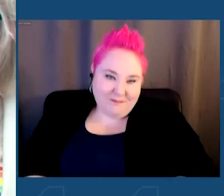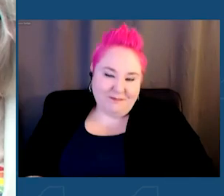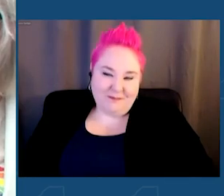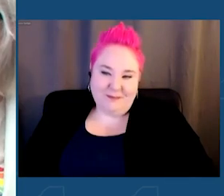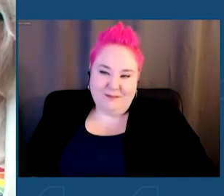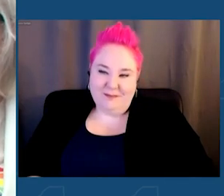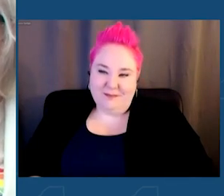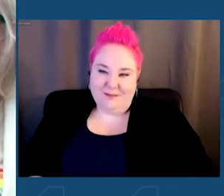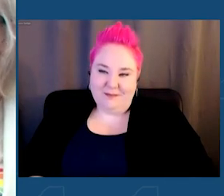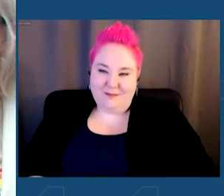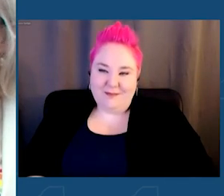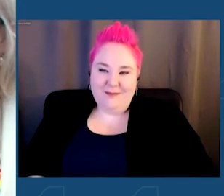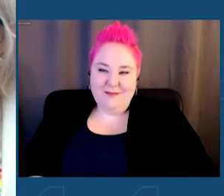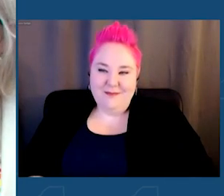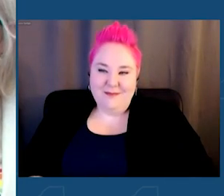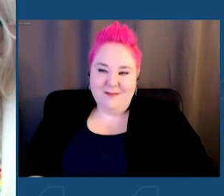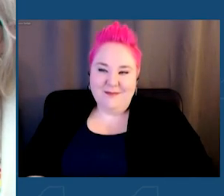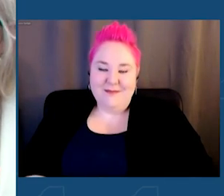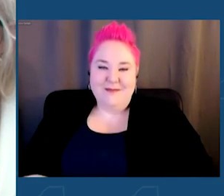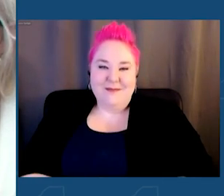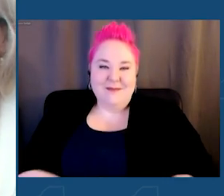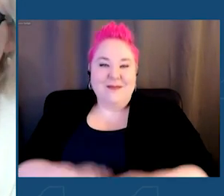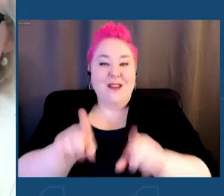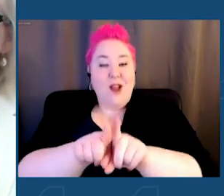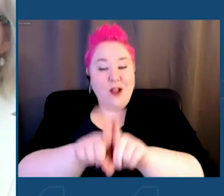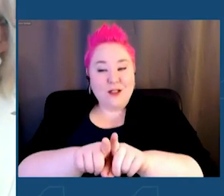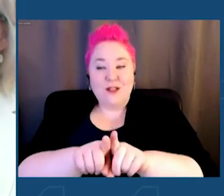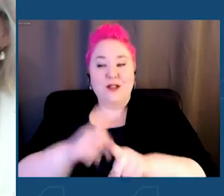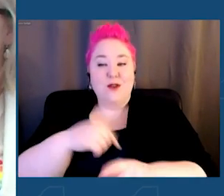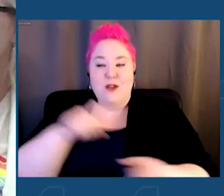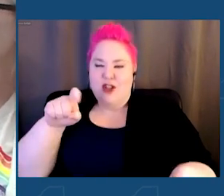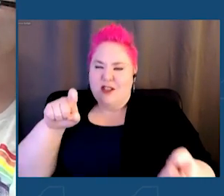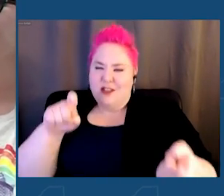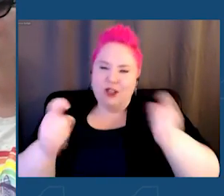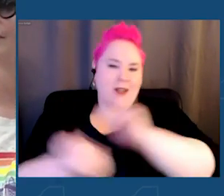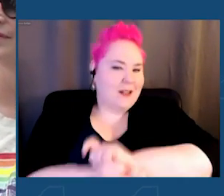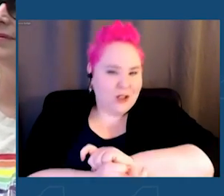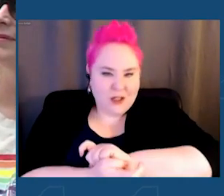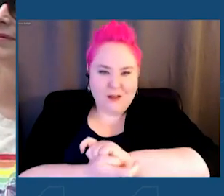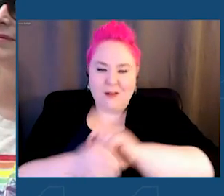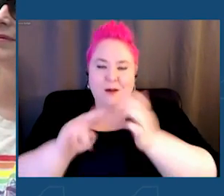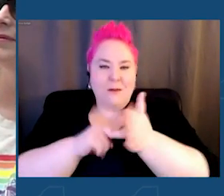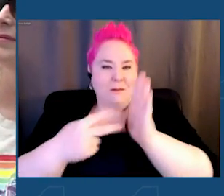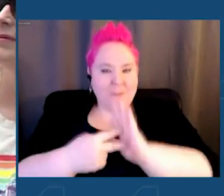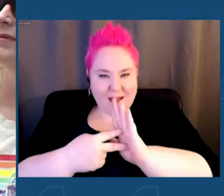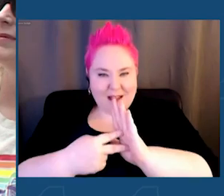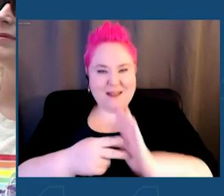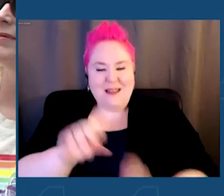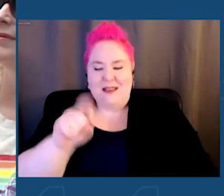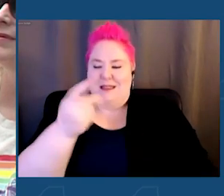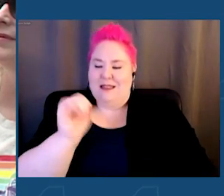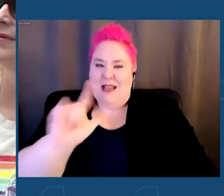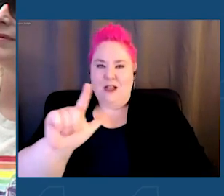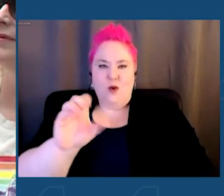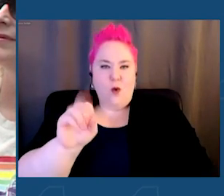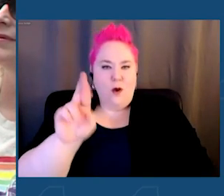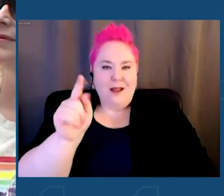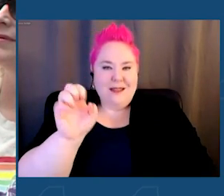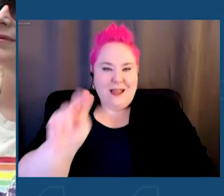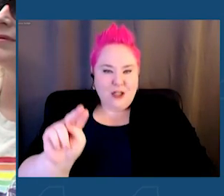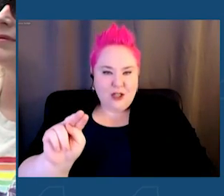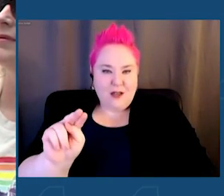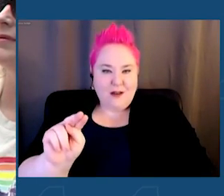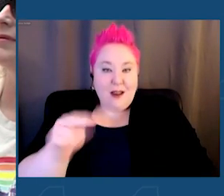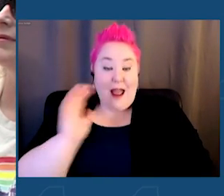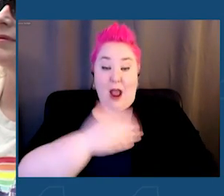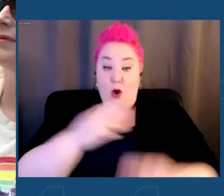We're also changing the definition of sexual orientation in our human rights law to make sure